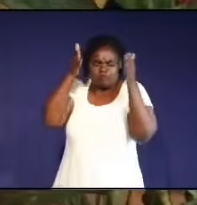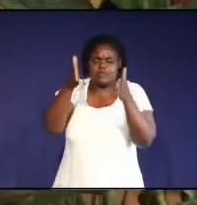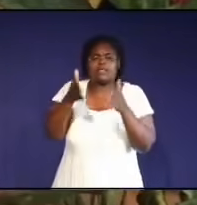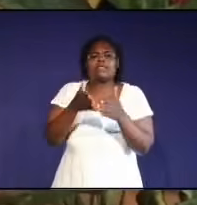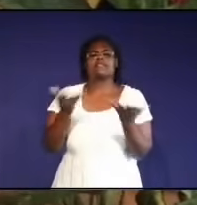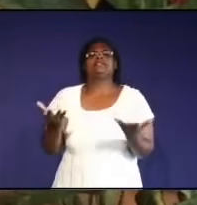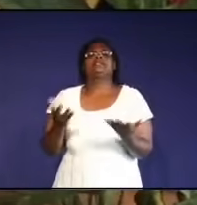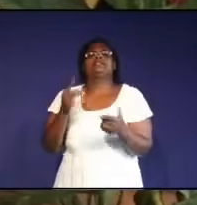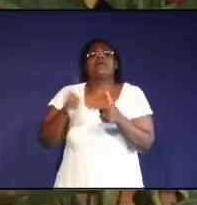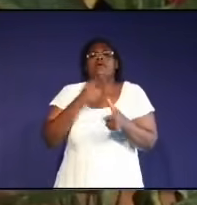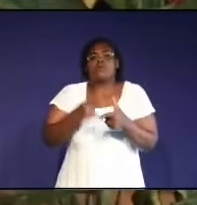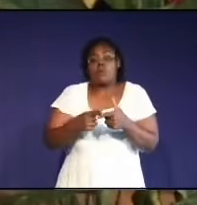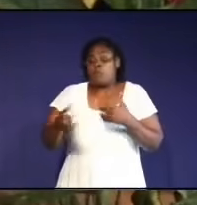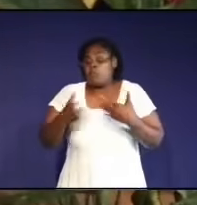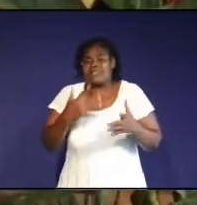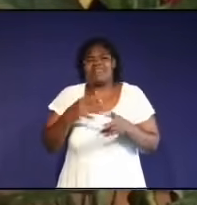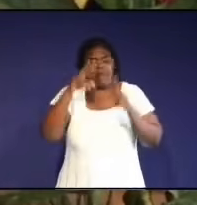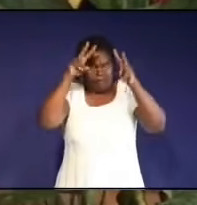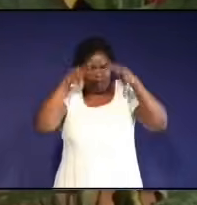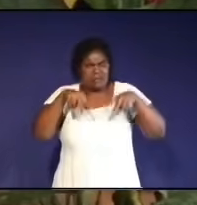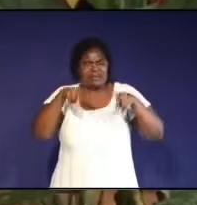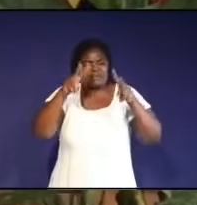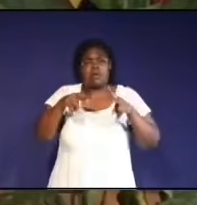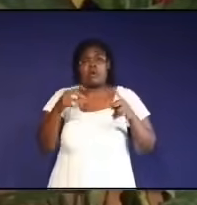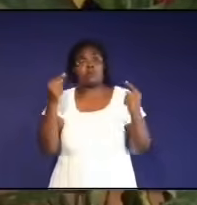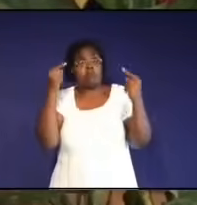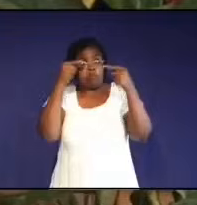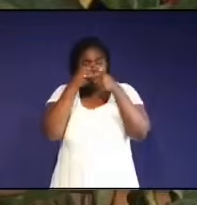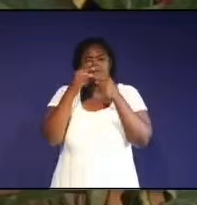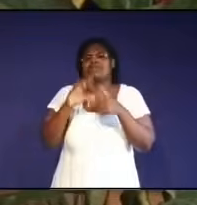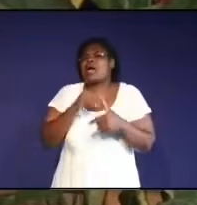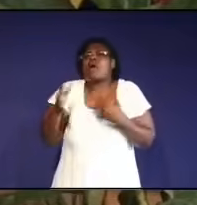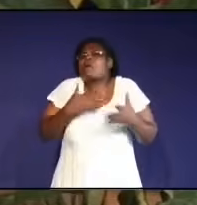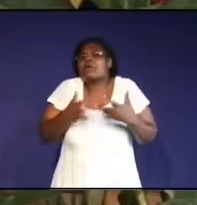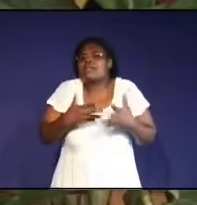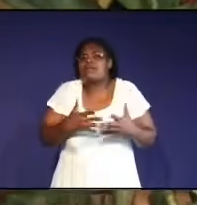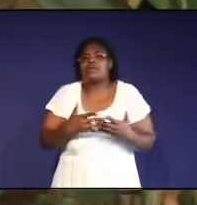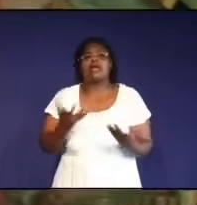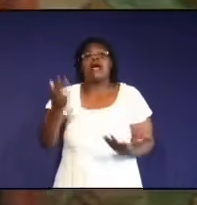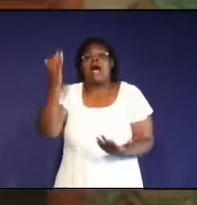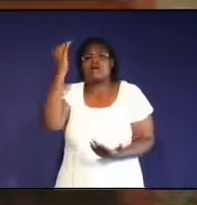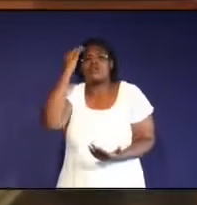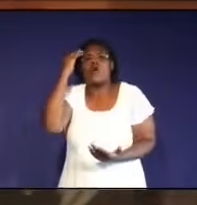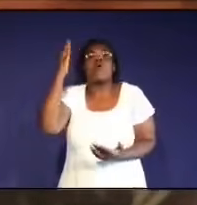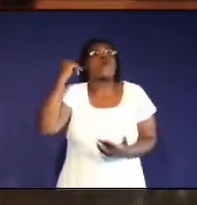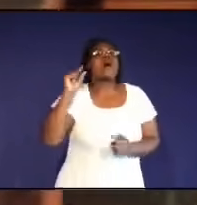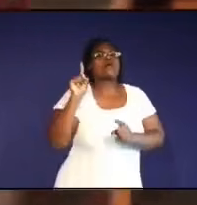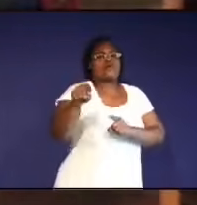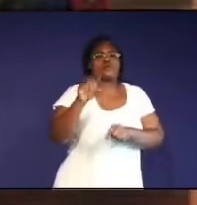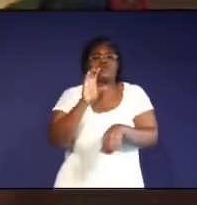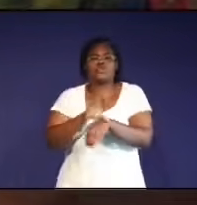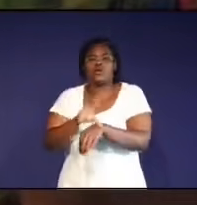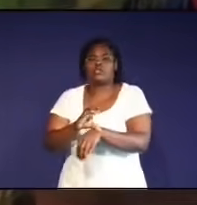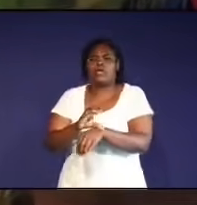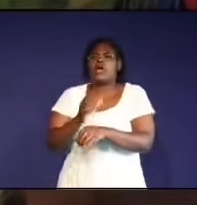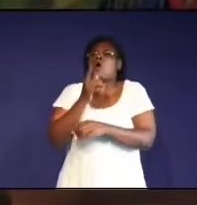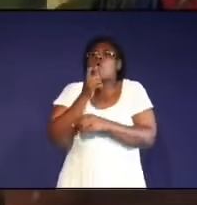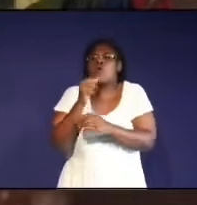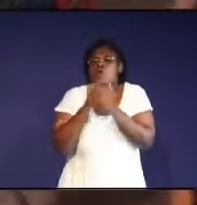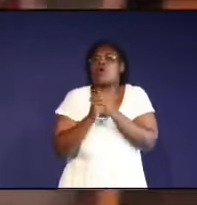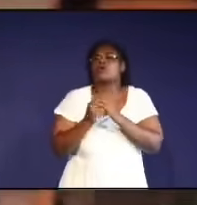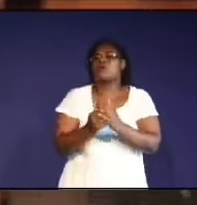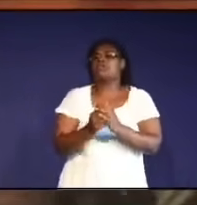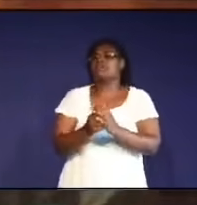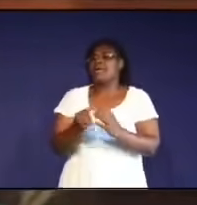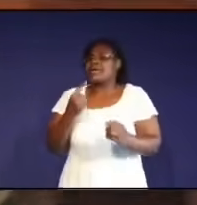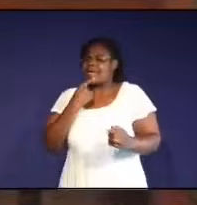being, whether he looks at me with a cross eye, yes or no, I know why I go to church. I know who I go to worship. You